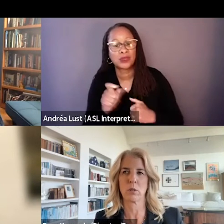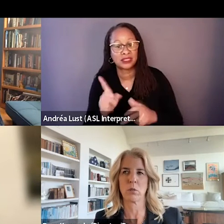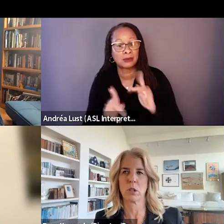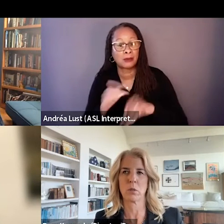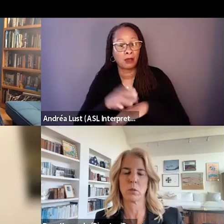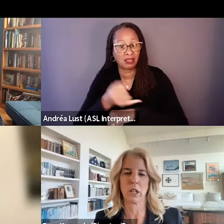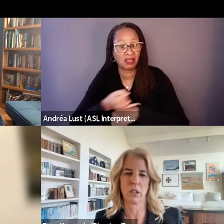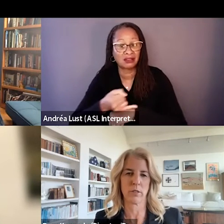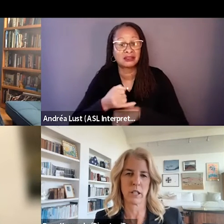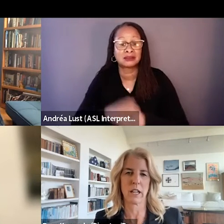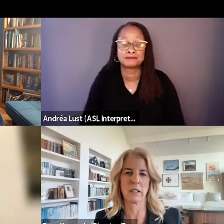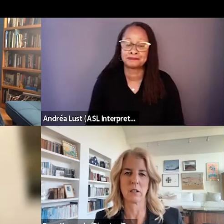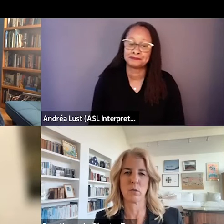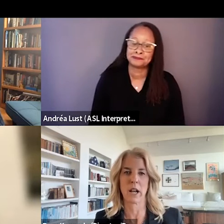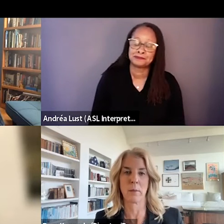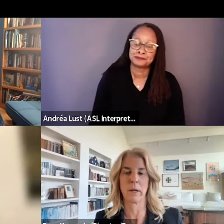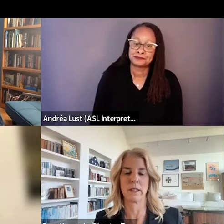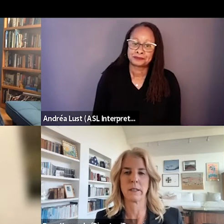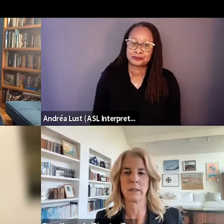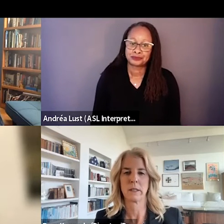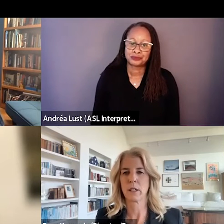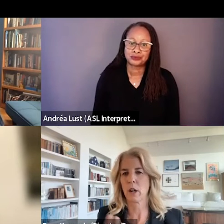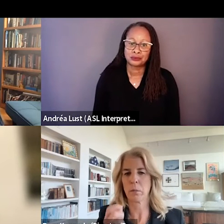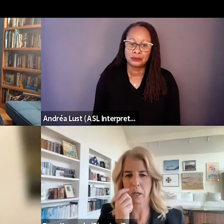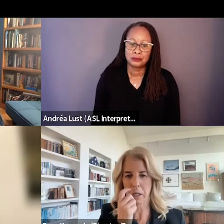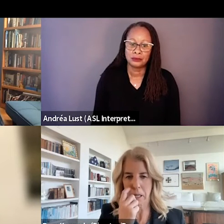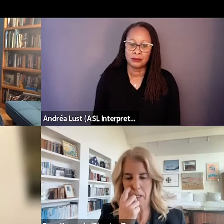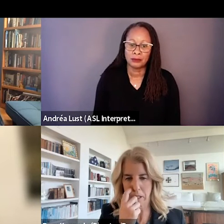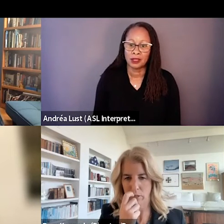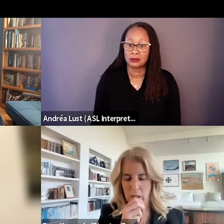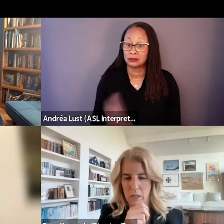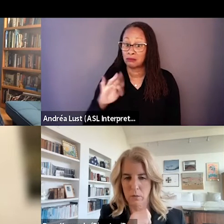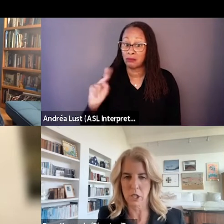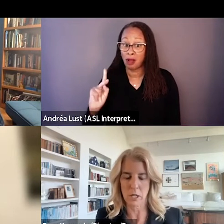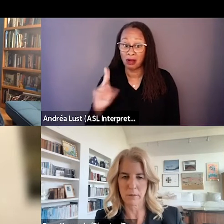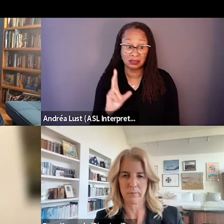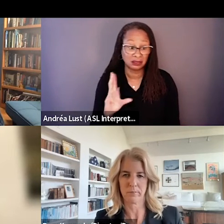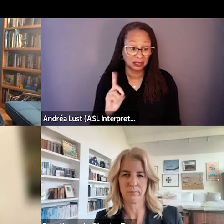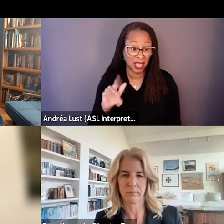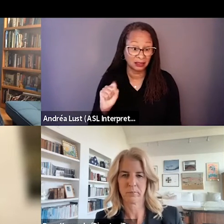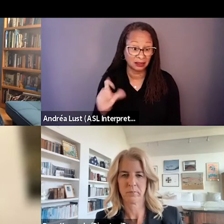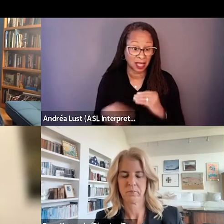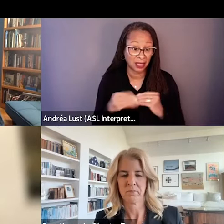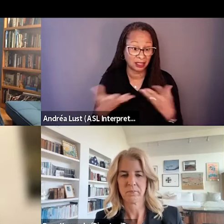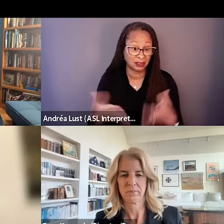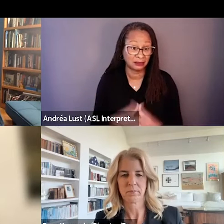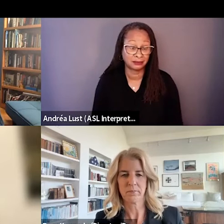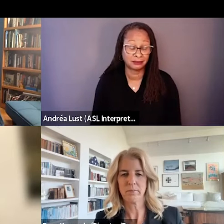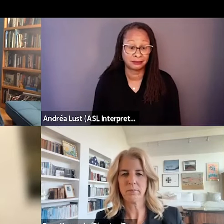folks who were really on the front lines of what happened. I don't know, Mark or Dallas, if you guys want to chime in.